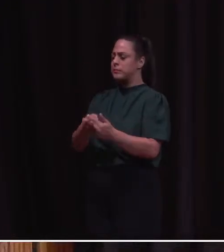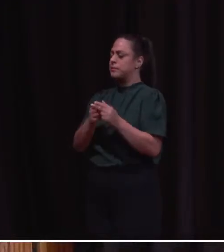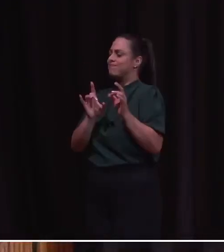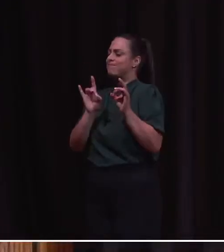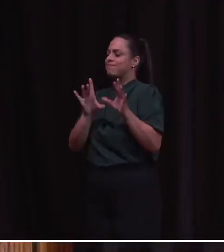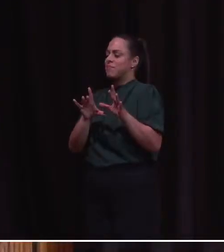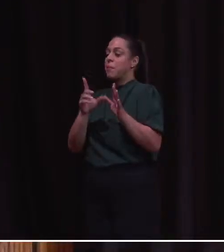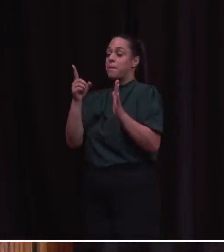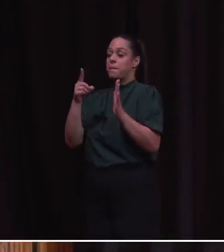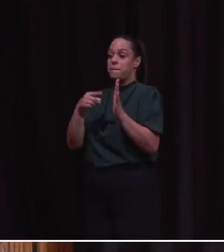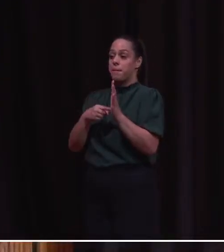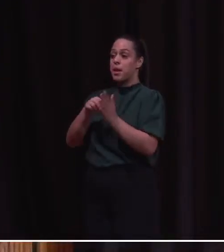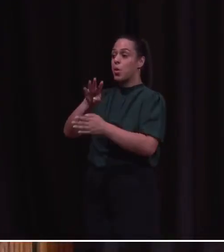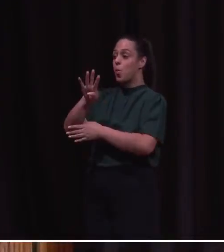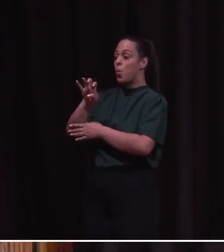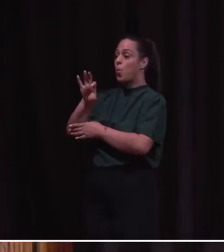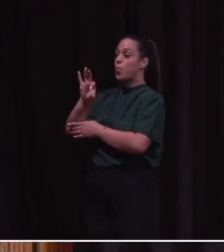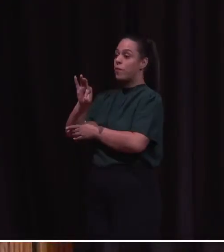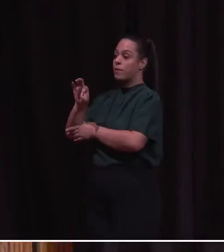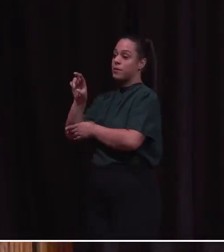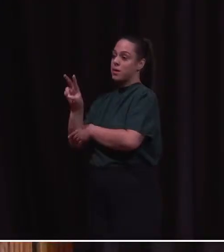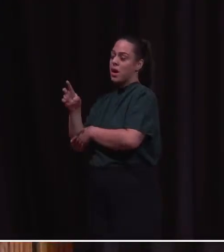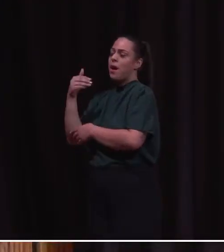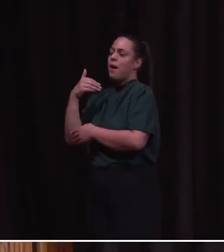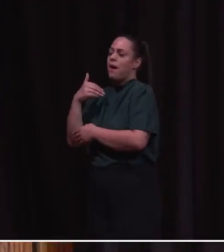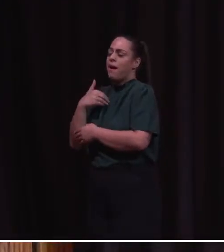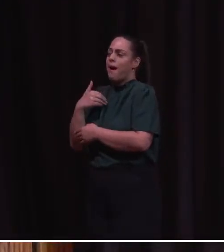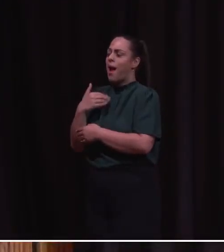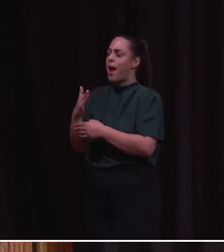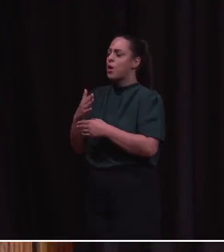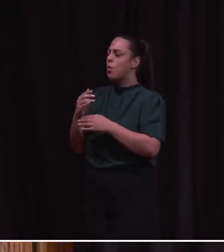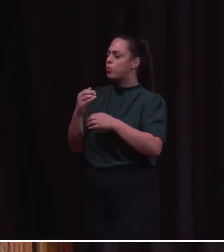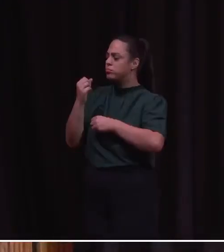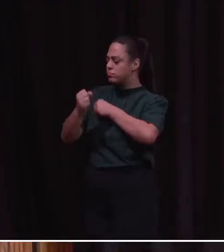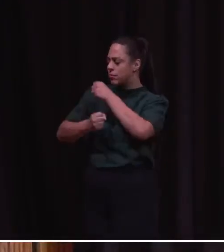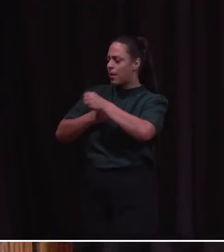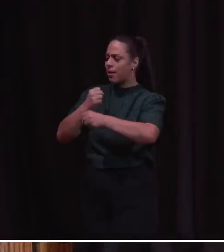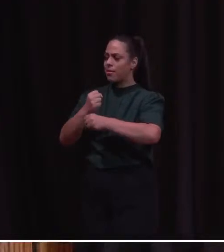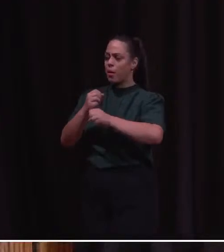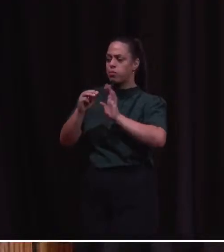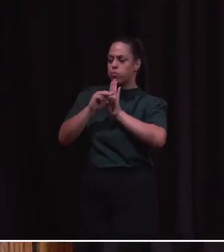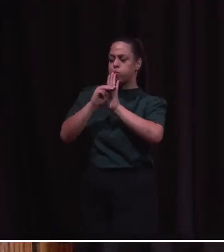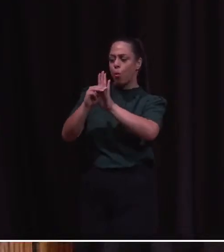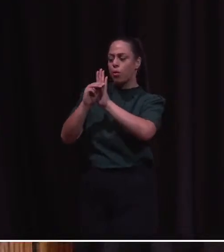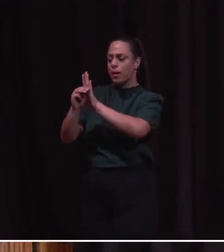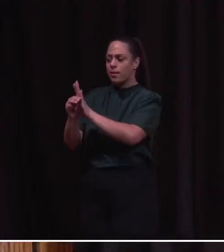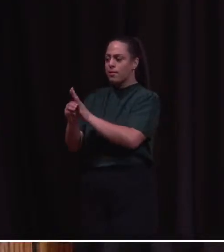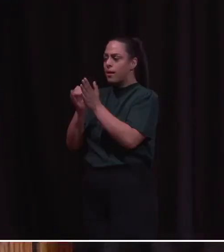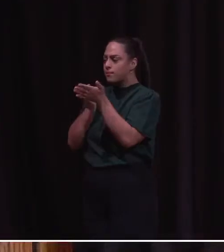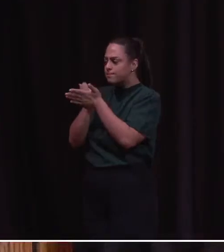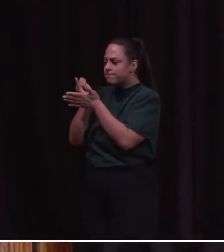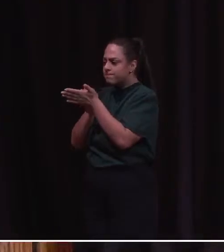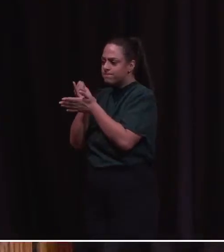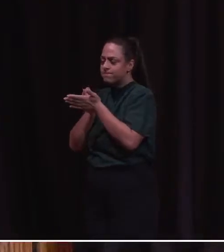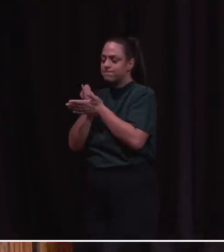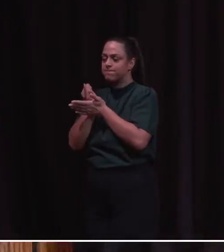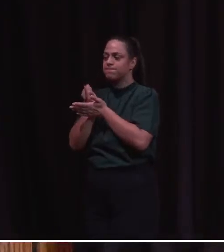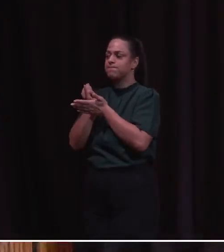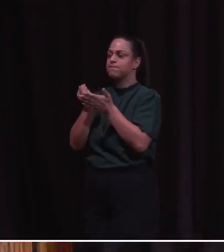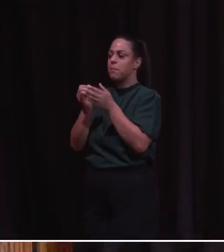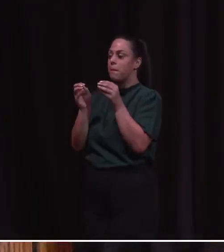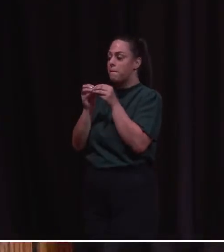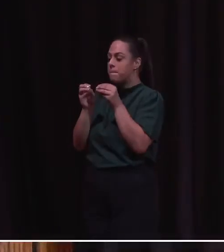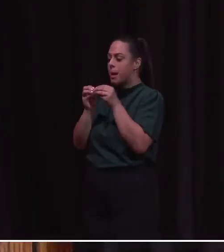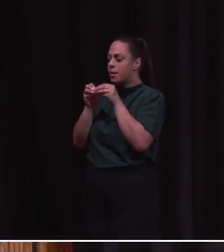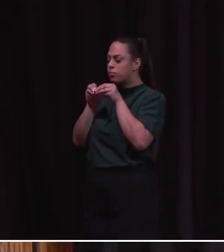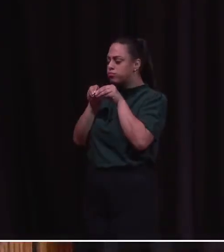of Modernity, the Age of Exploration, the Age of Discovery, the Age of European colonial expansion,